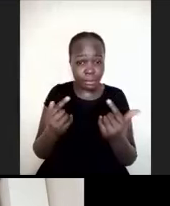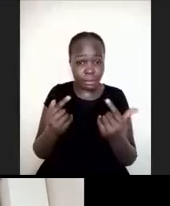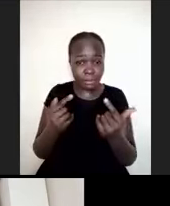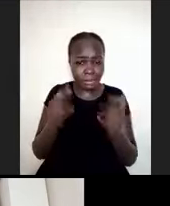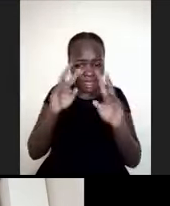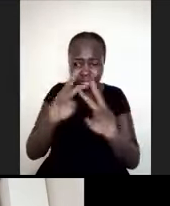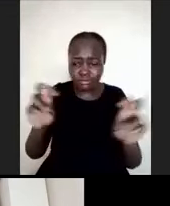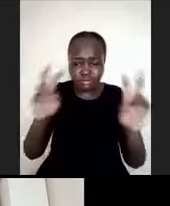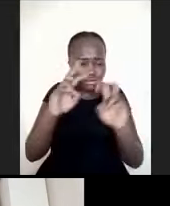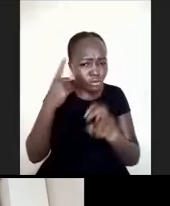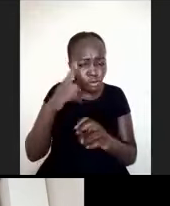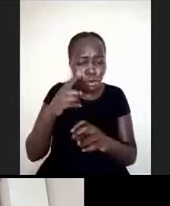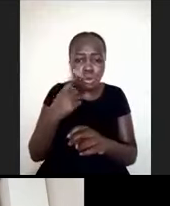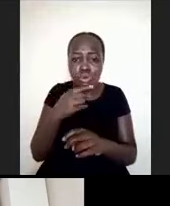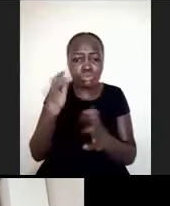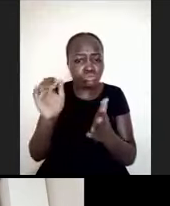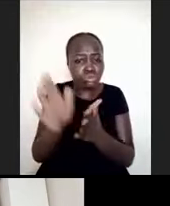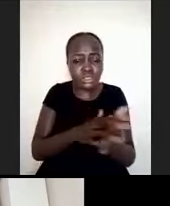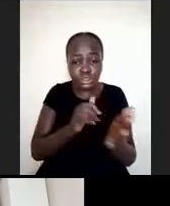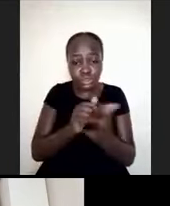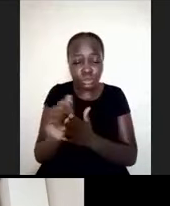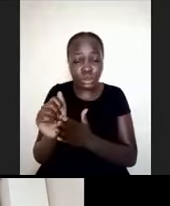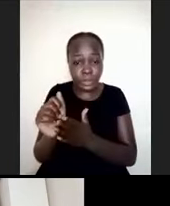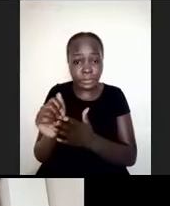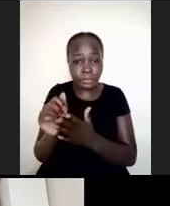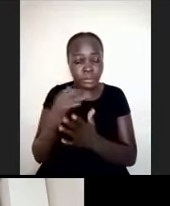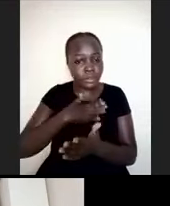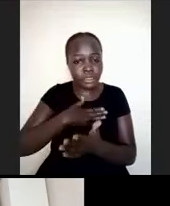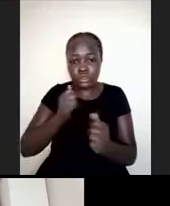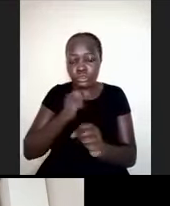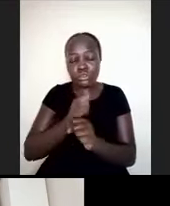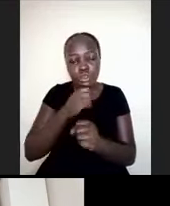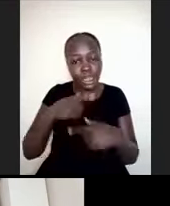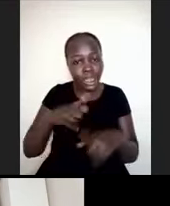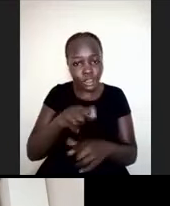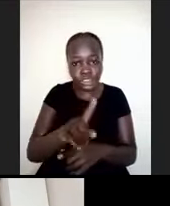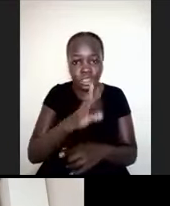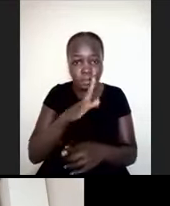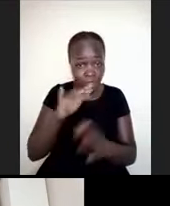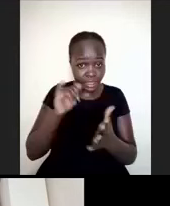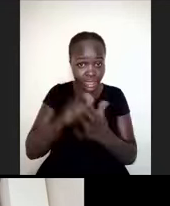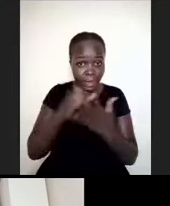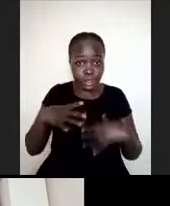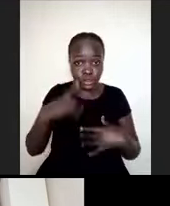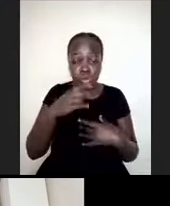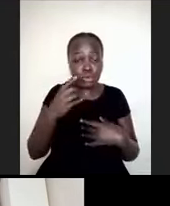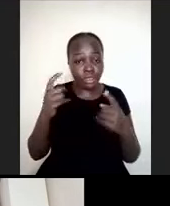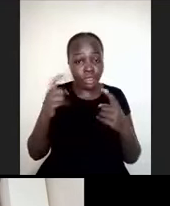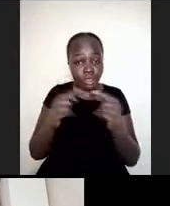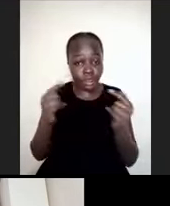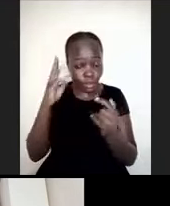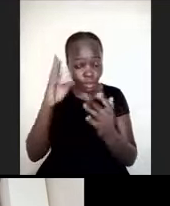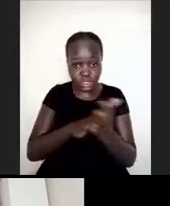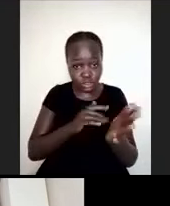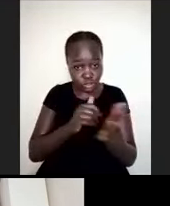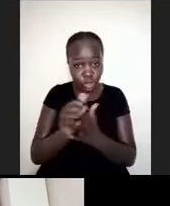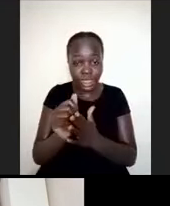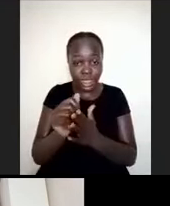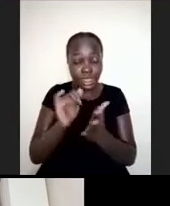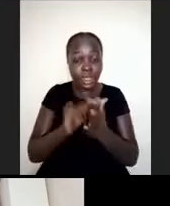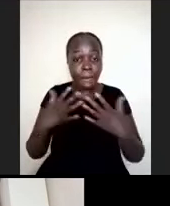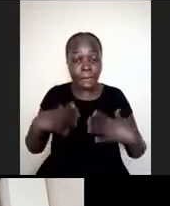around for whom to devour. So don't allow yourself to be that person that the enemy will devour, that person that the enemy will